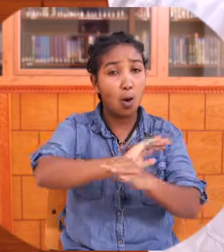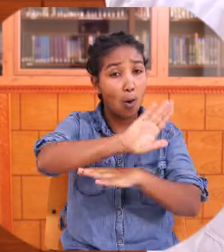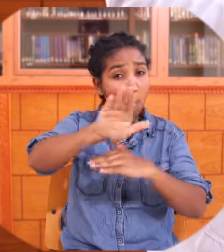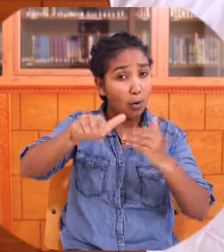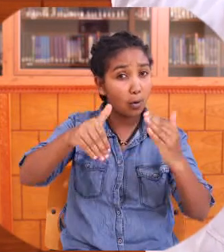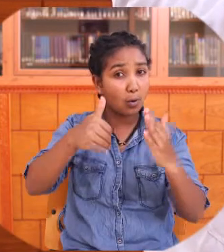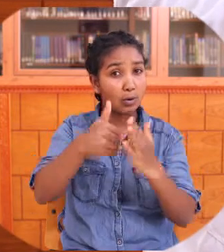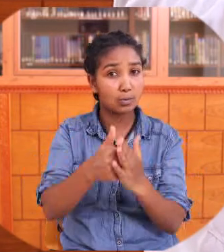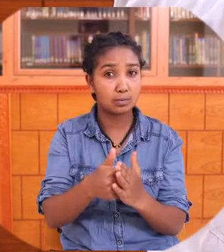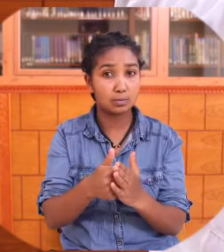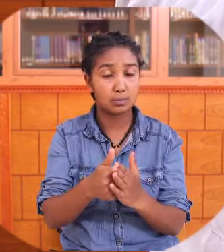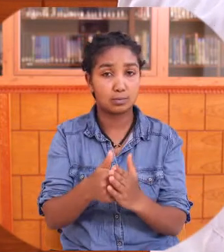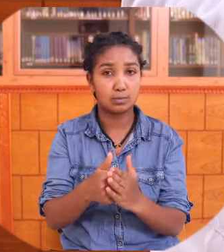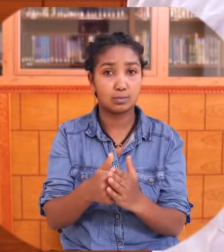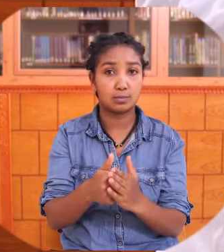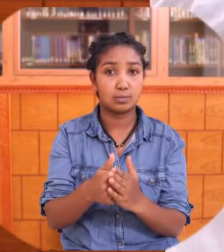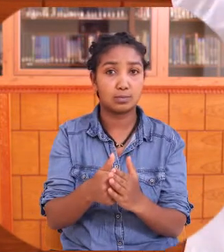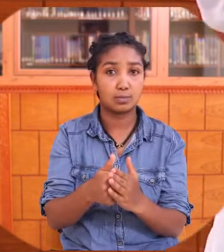all